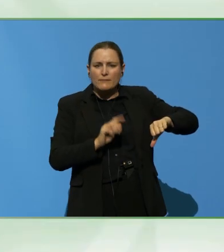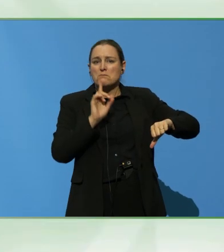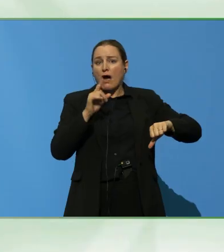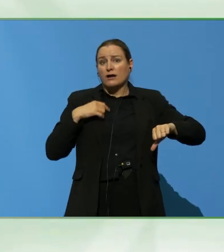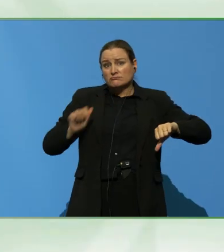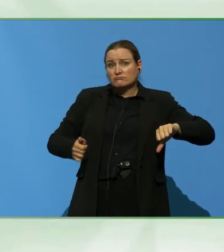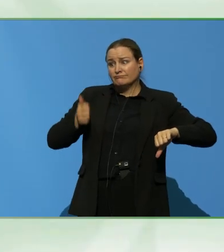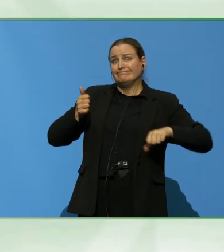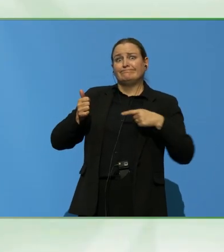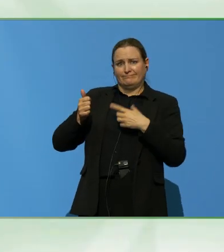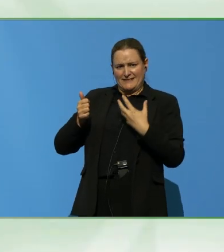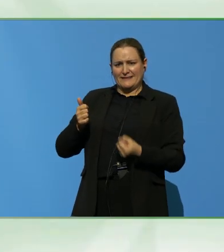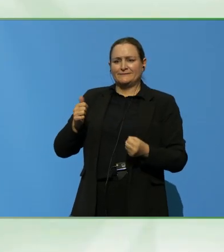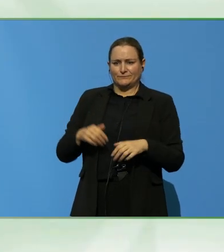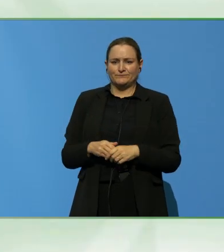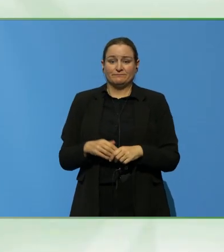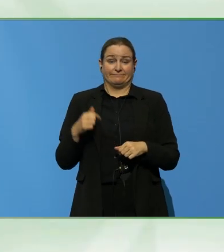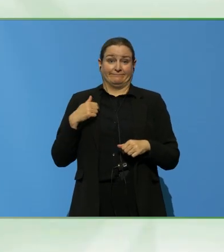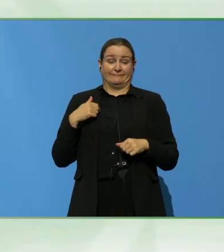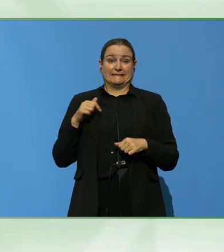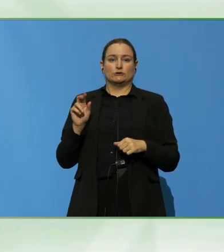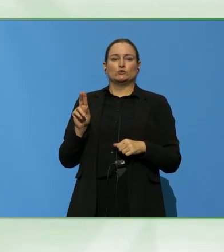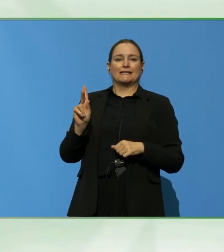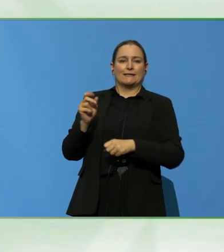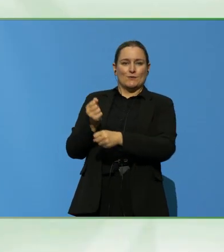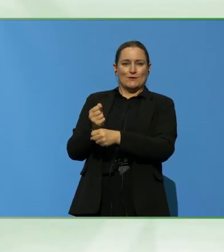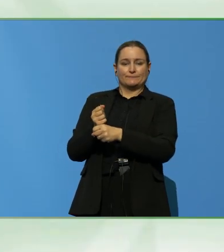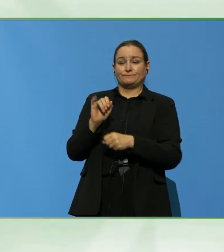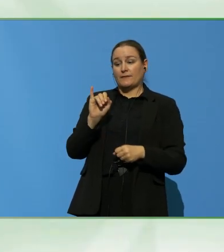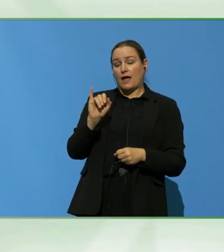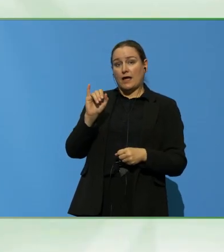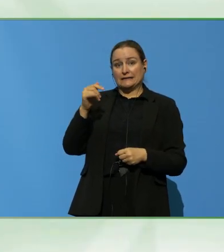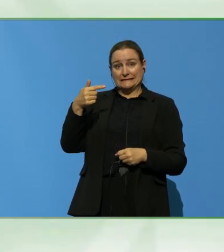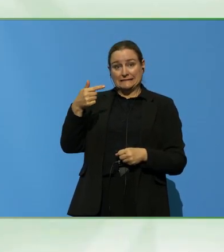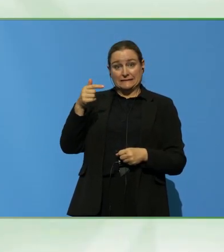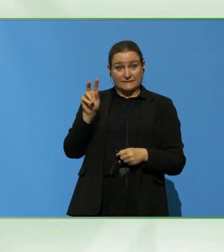I work with two main broadcasters that's in the UK, that's ITV and the BBC.